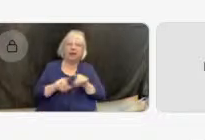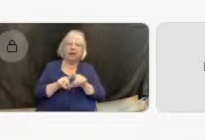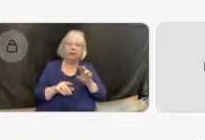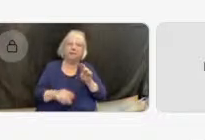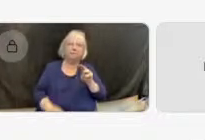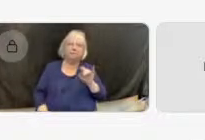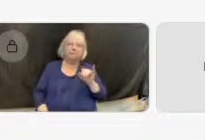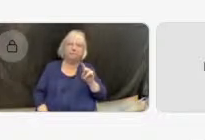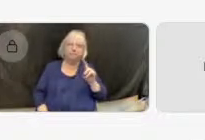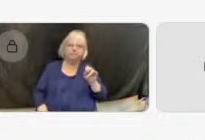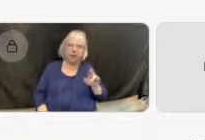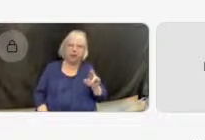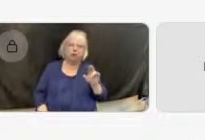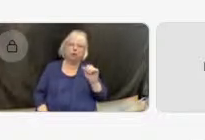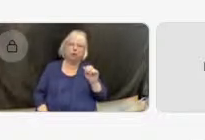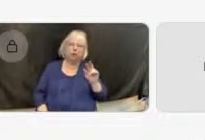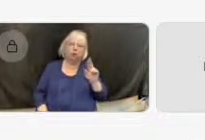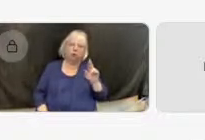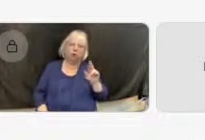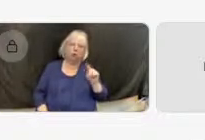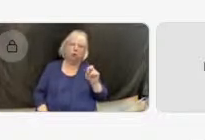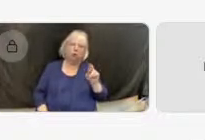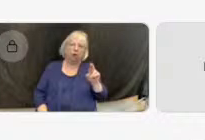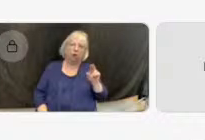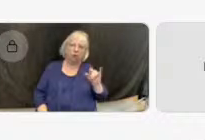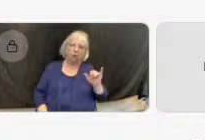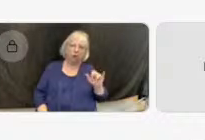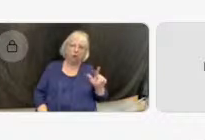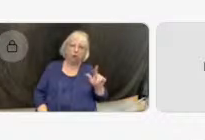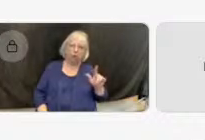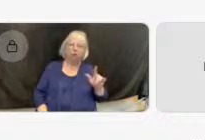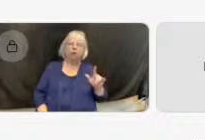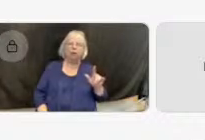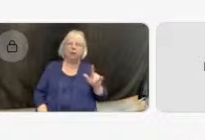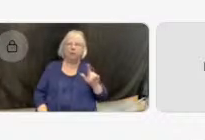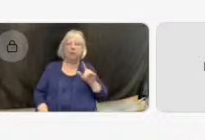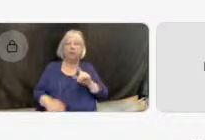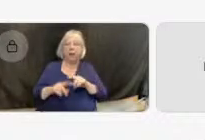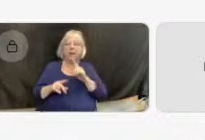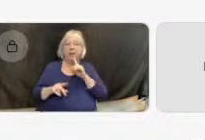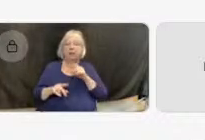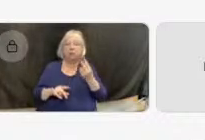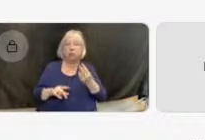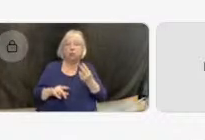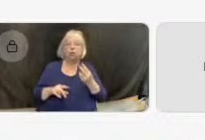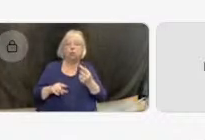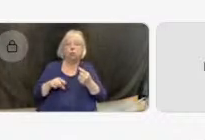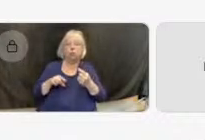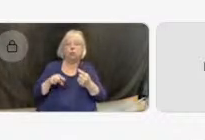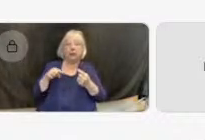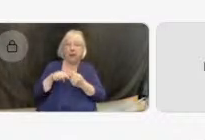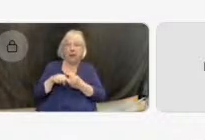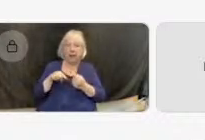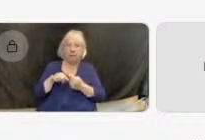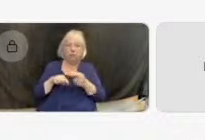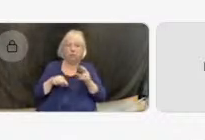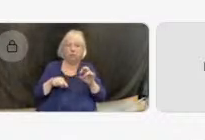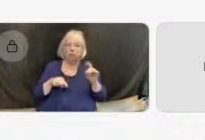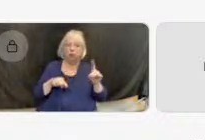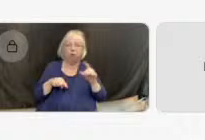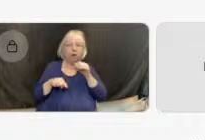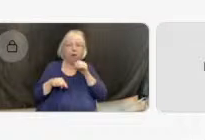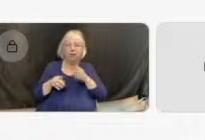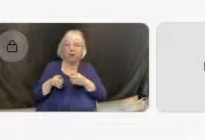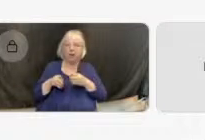As well, maybe I haven't mentioned on this, for this item, it is a two-lane road. It is not built